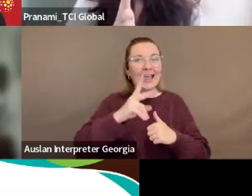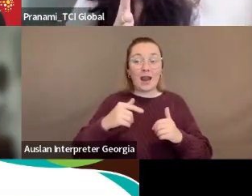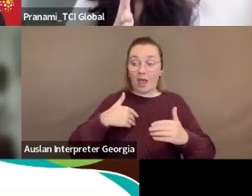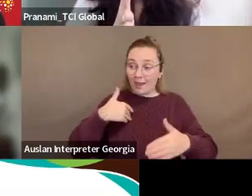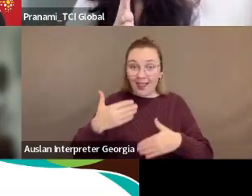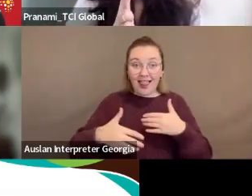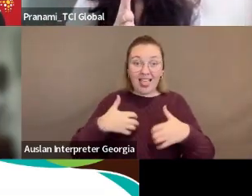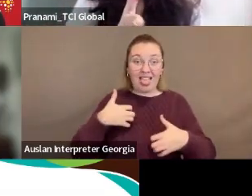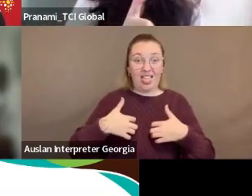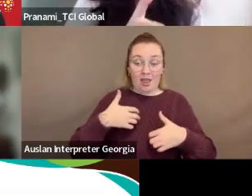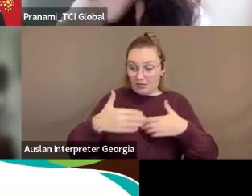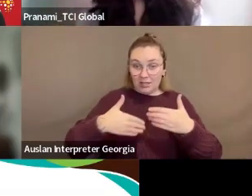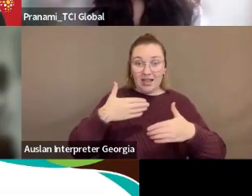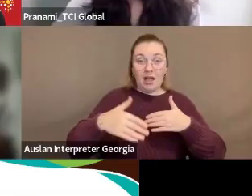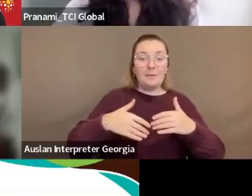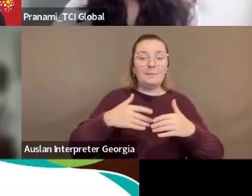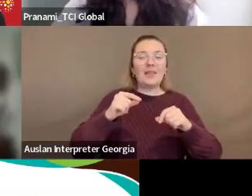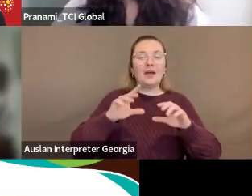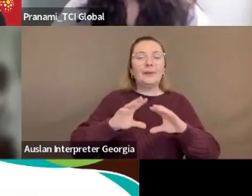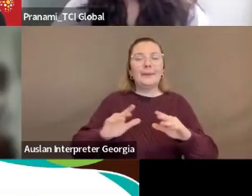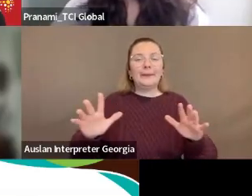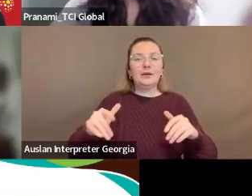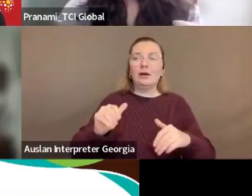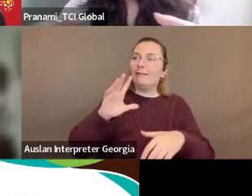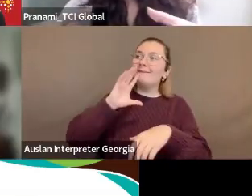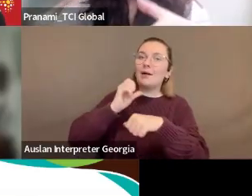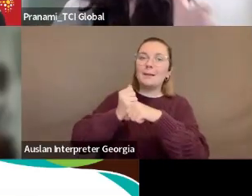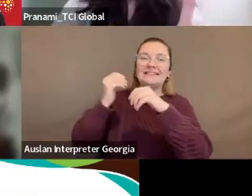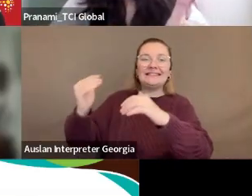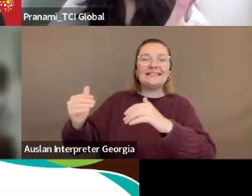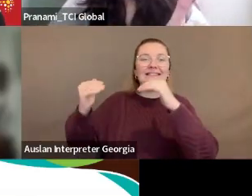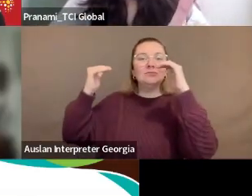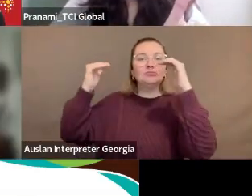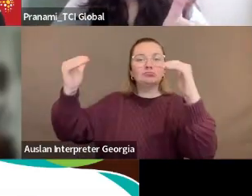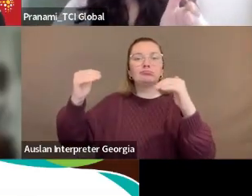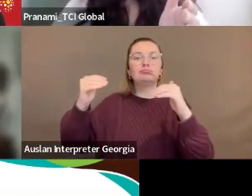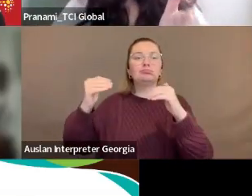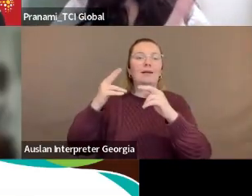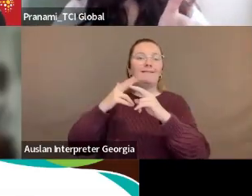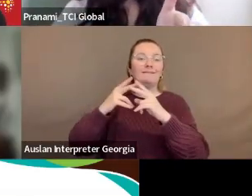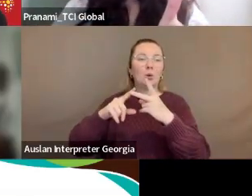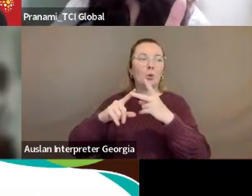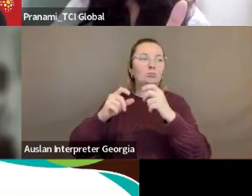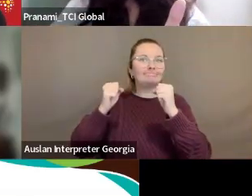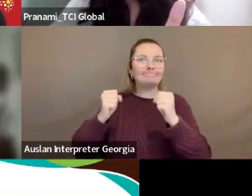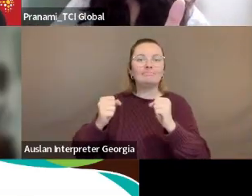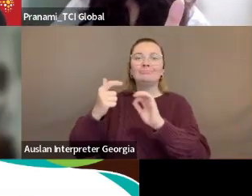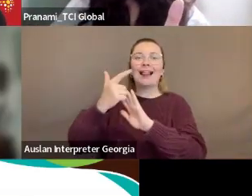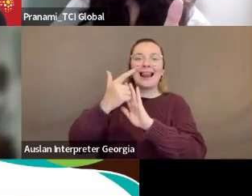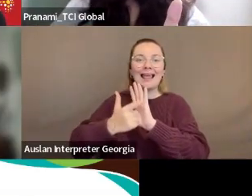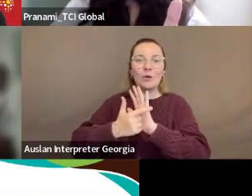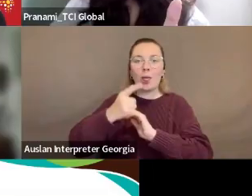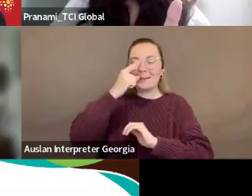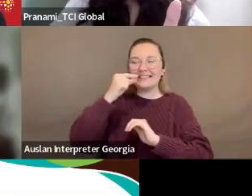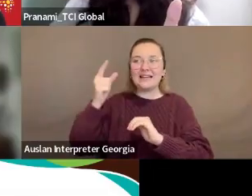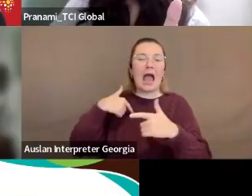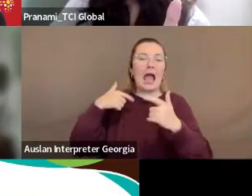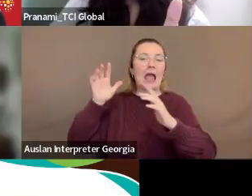stops at a point, but it does not want to go into the sphere of legal capacity.